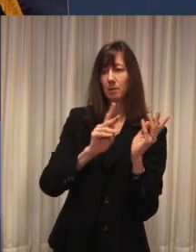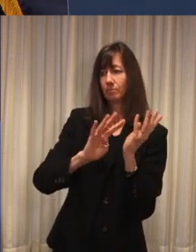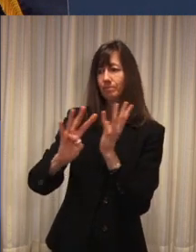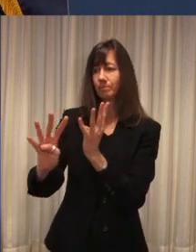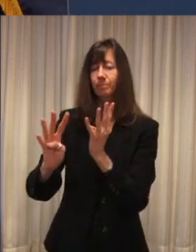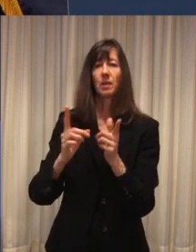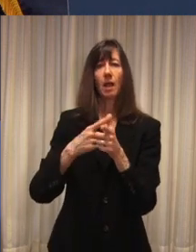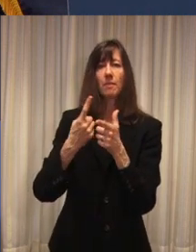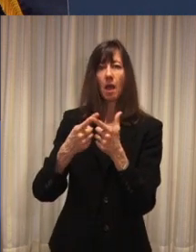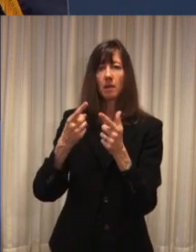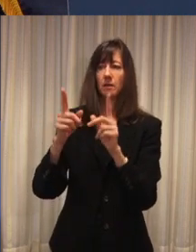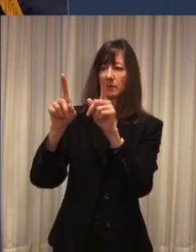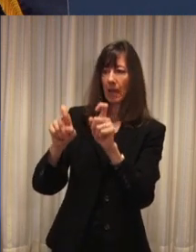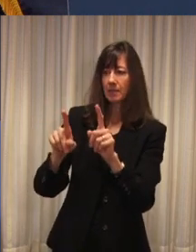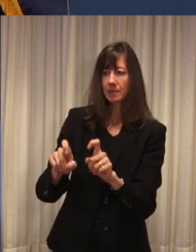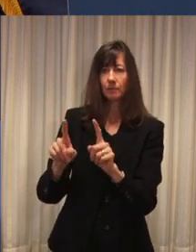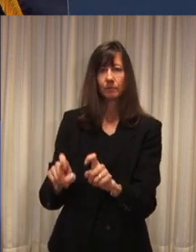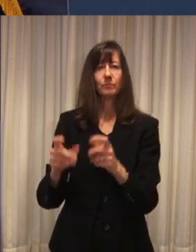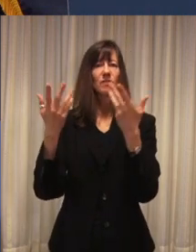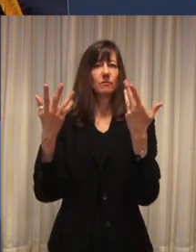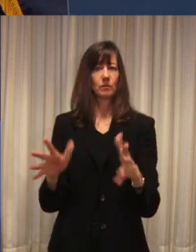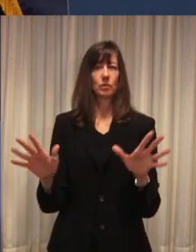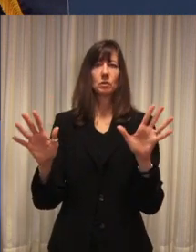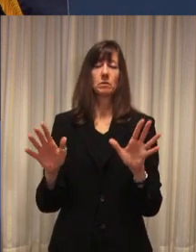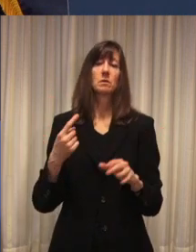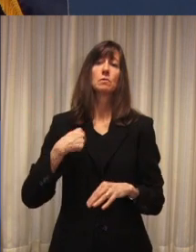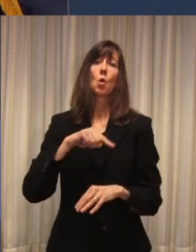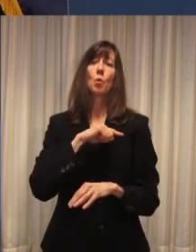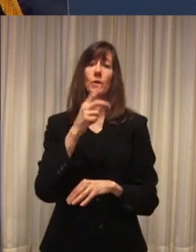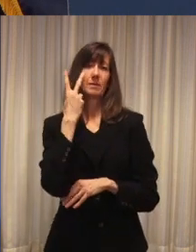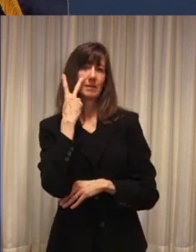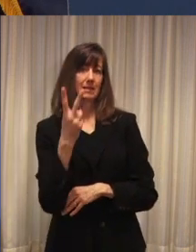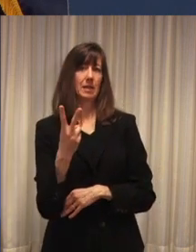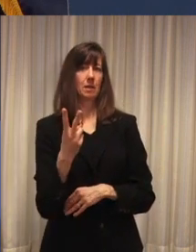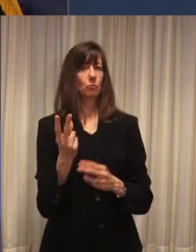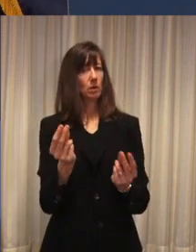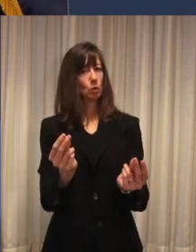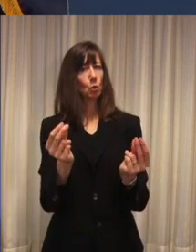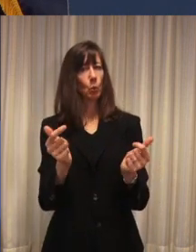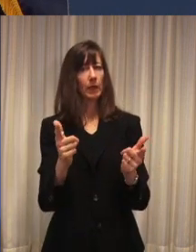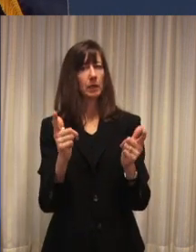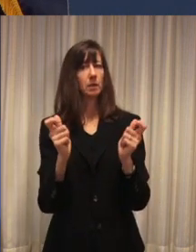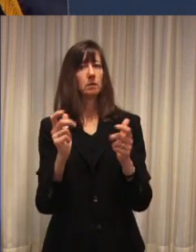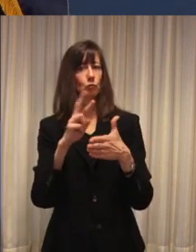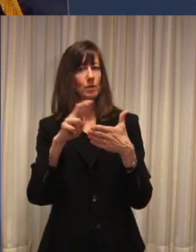back. So we're seeing a quicker turn of the results there, which we really appreciate.